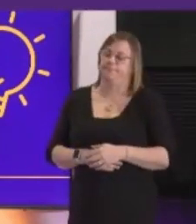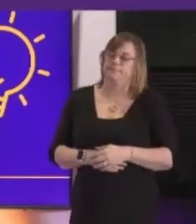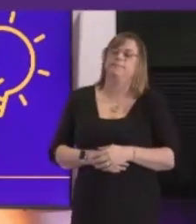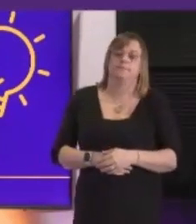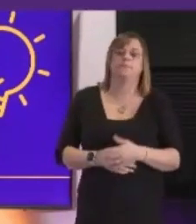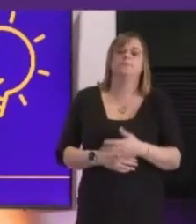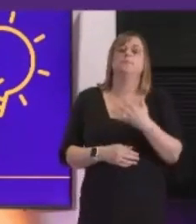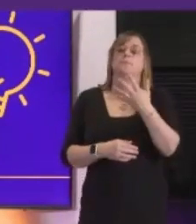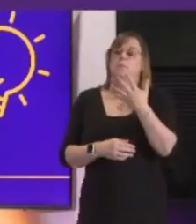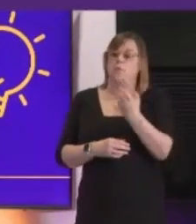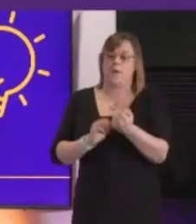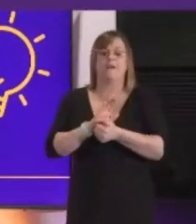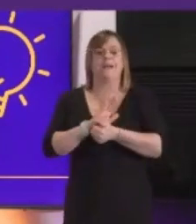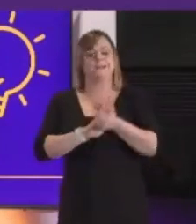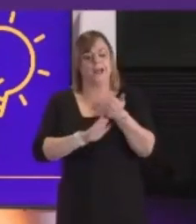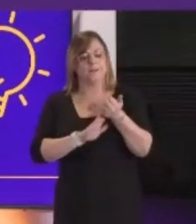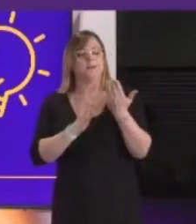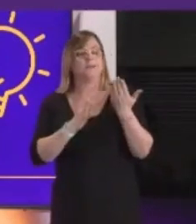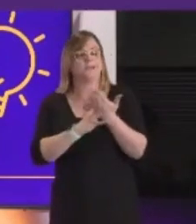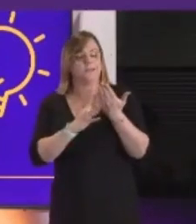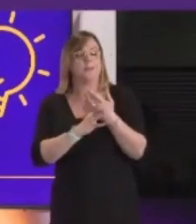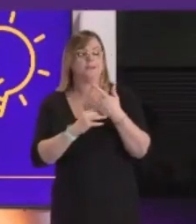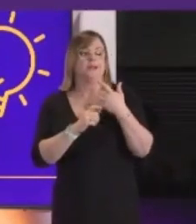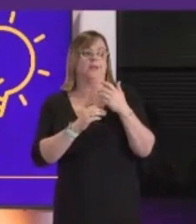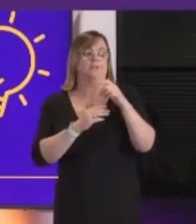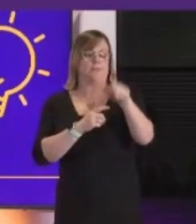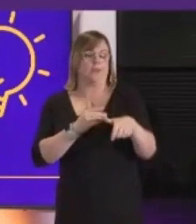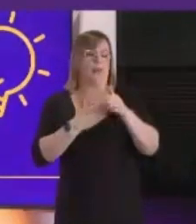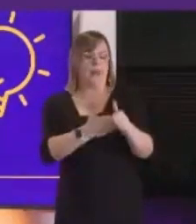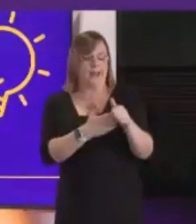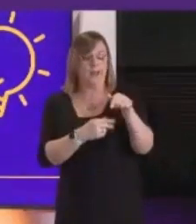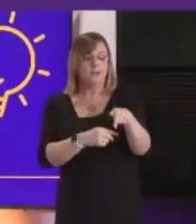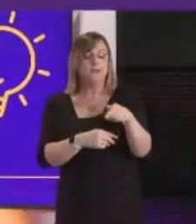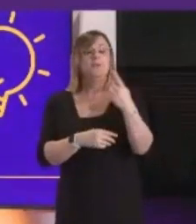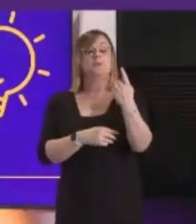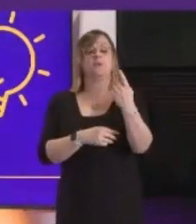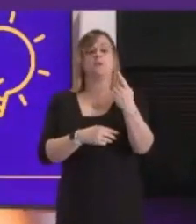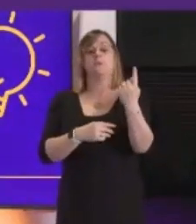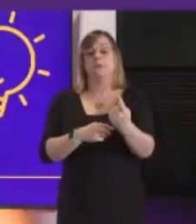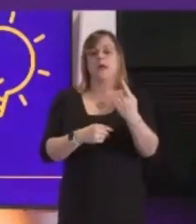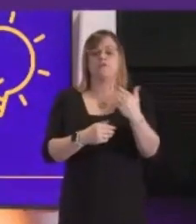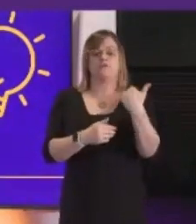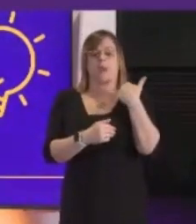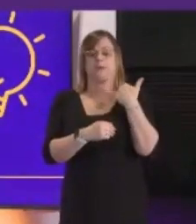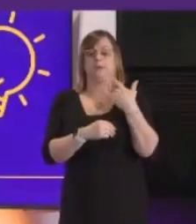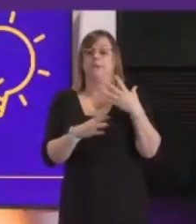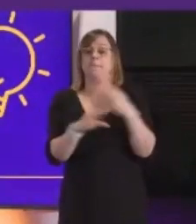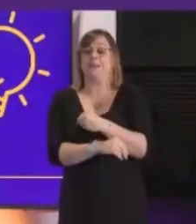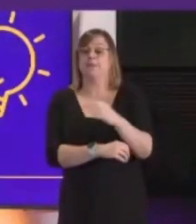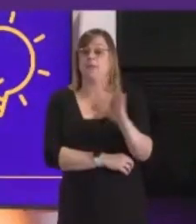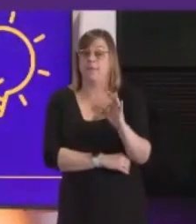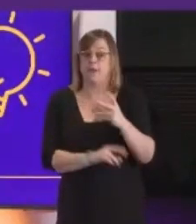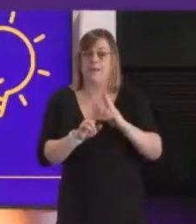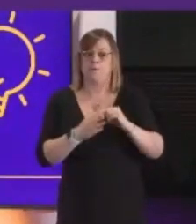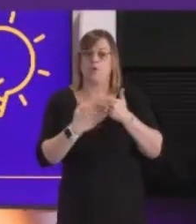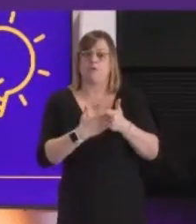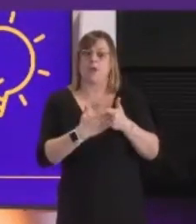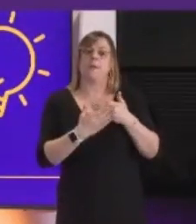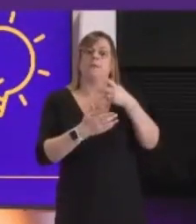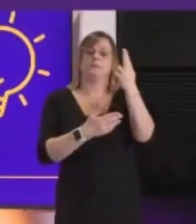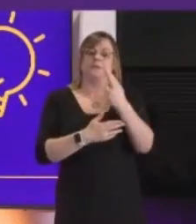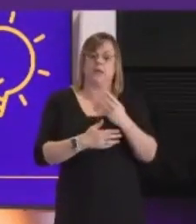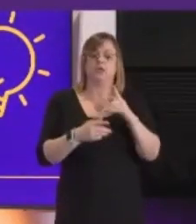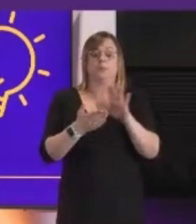very talented accessibility lead who makes sure that we don't miss out on anything that we do in our design, so that it covers all